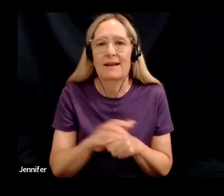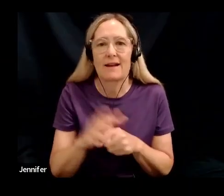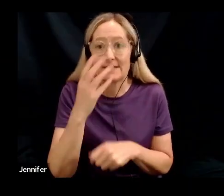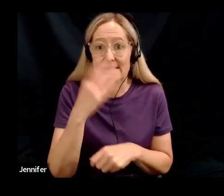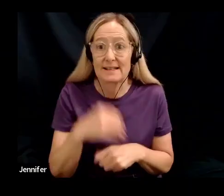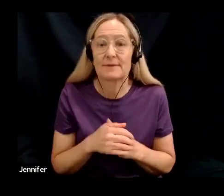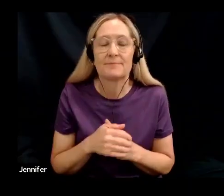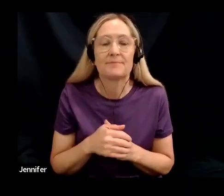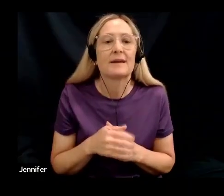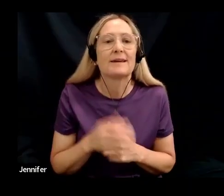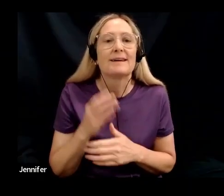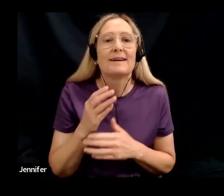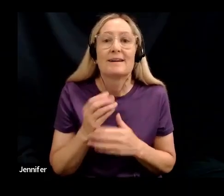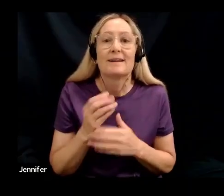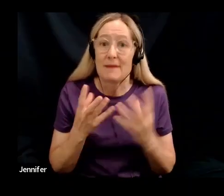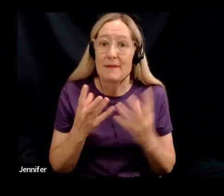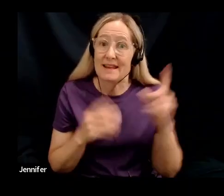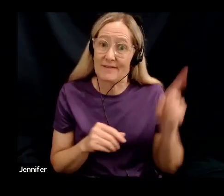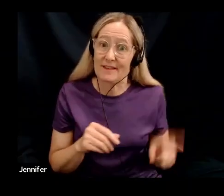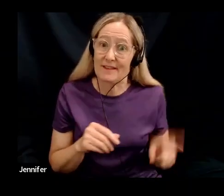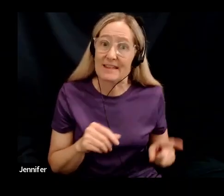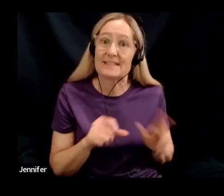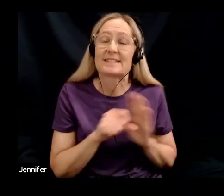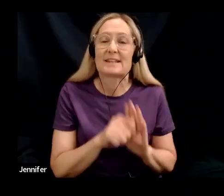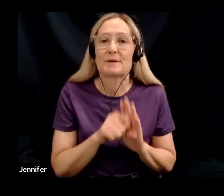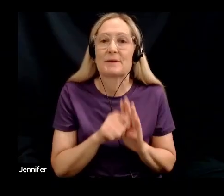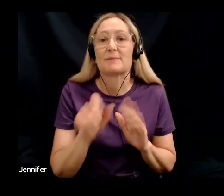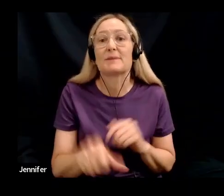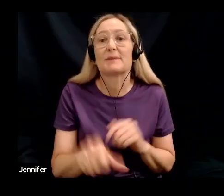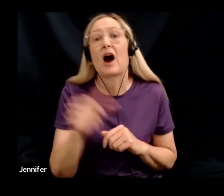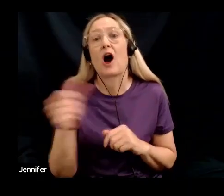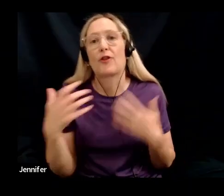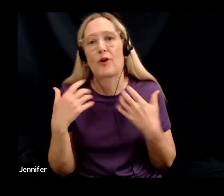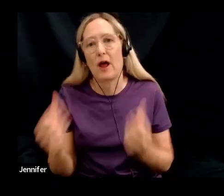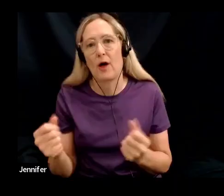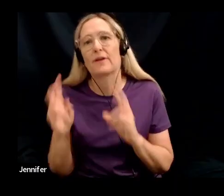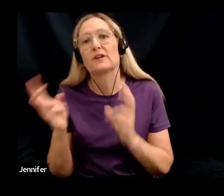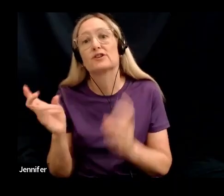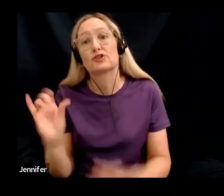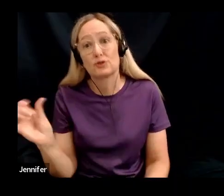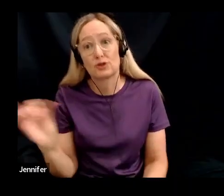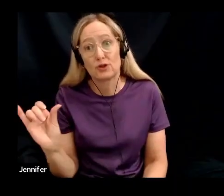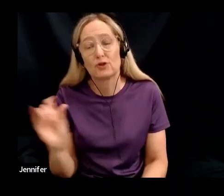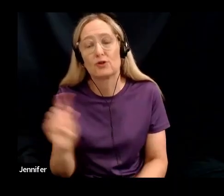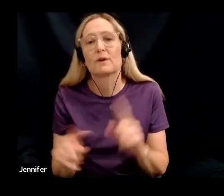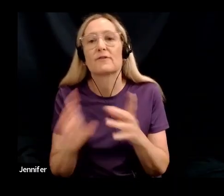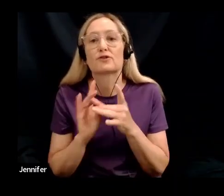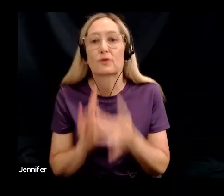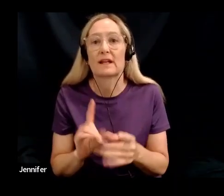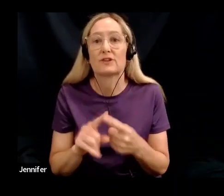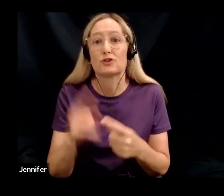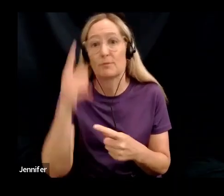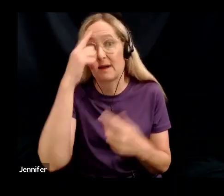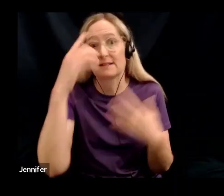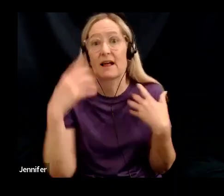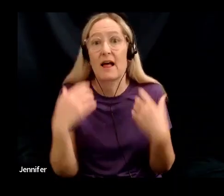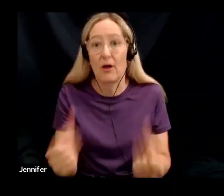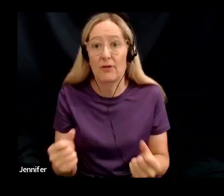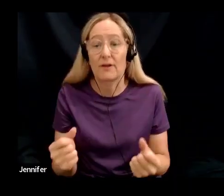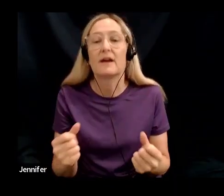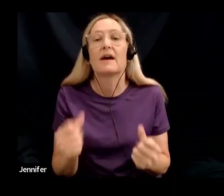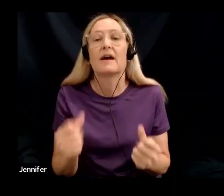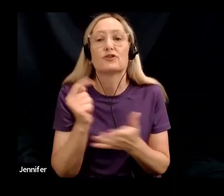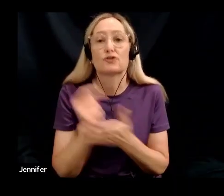a lot of these symptoms can be symptoms of other health conditions, but if it's related to mental health and is treated